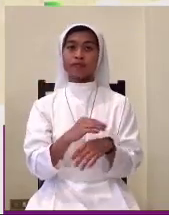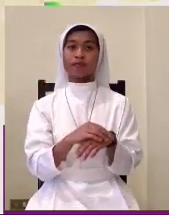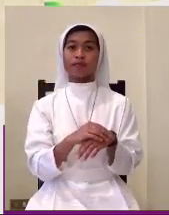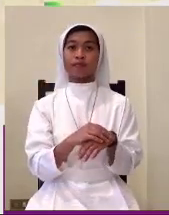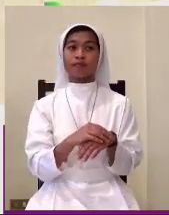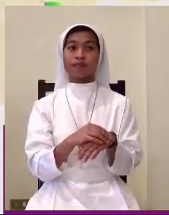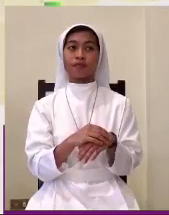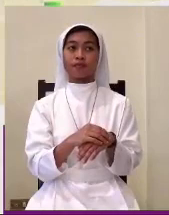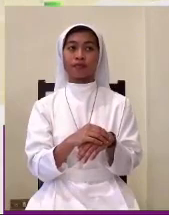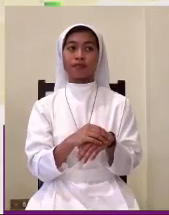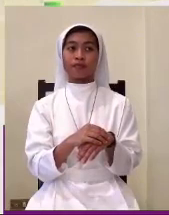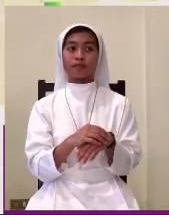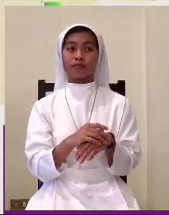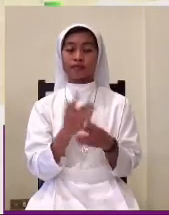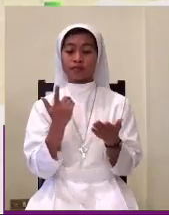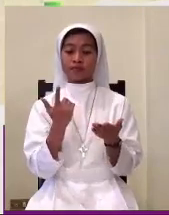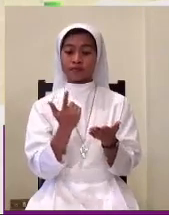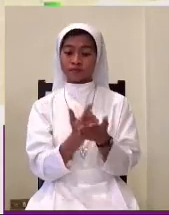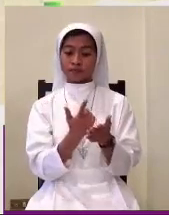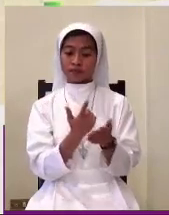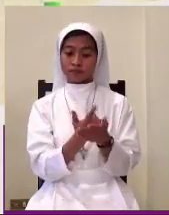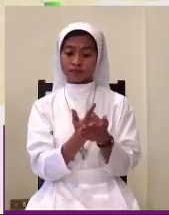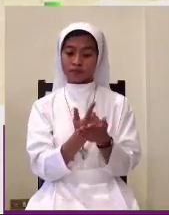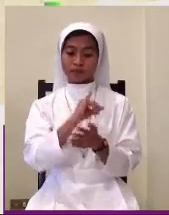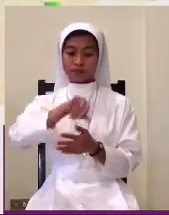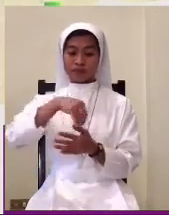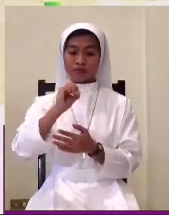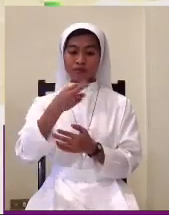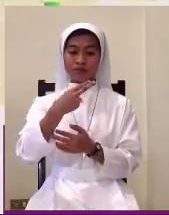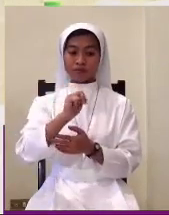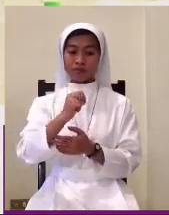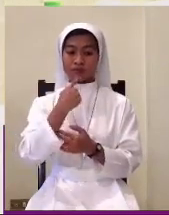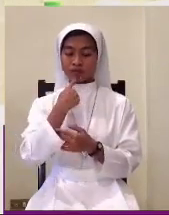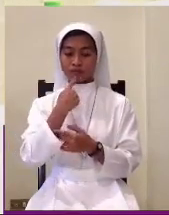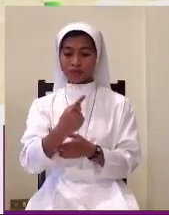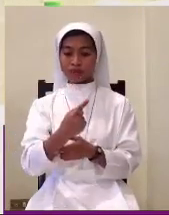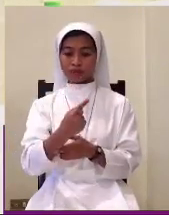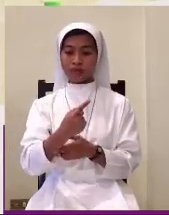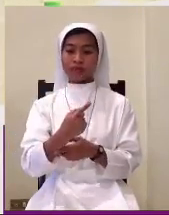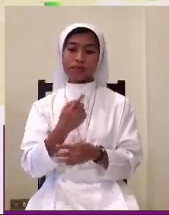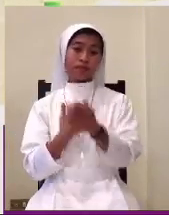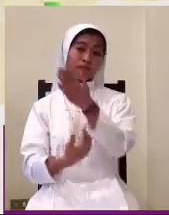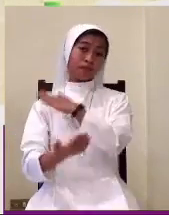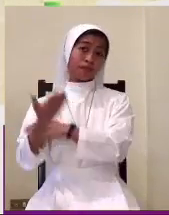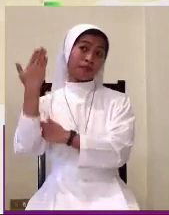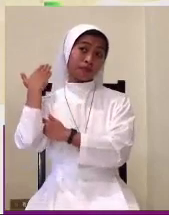The letter of John tells us that before we love God, God loves us first. He takes the